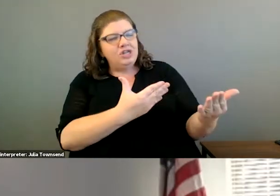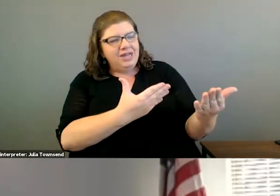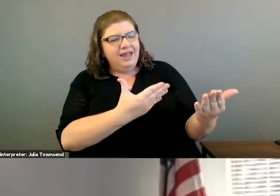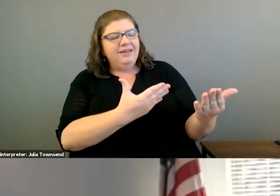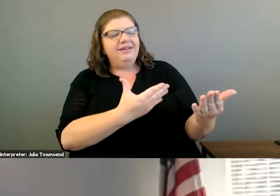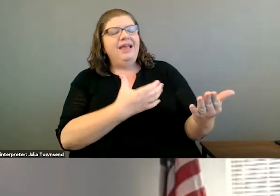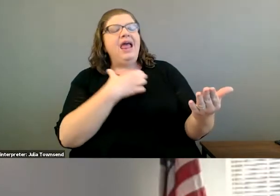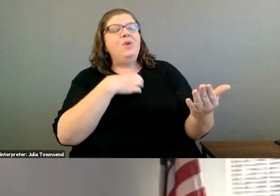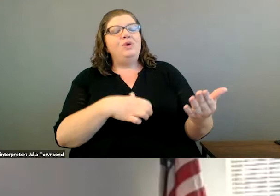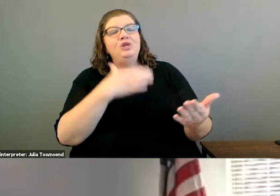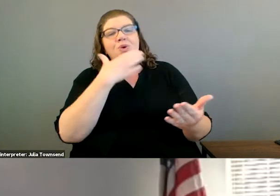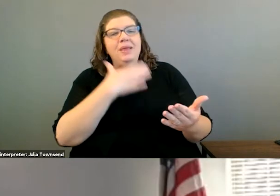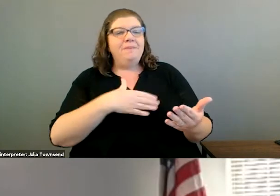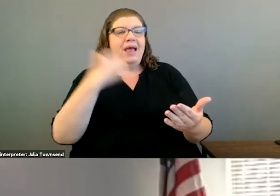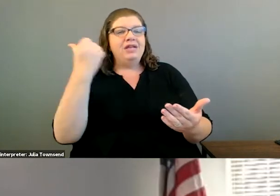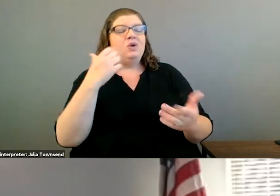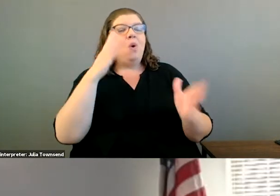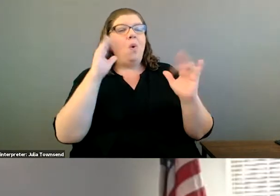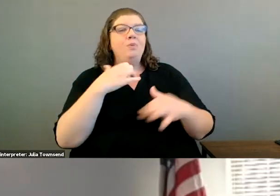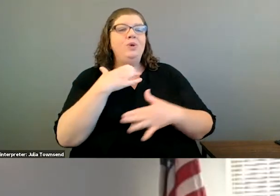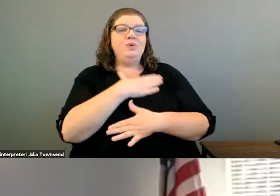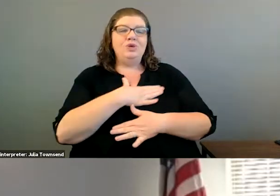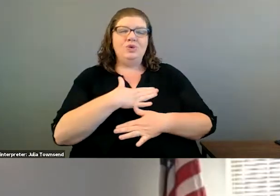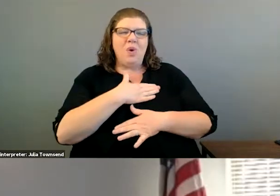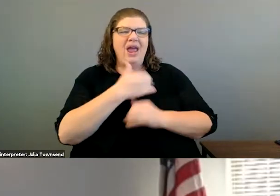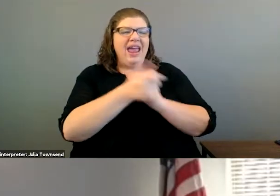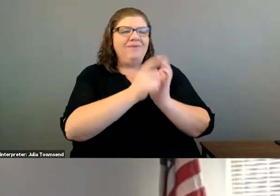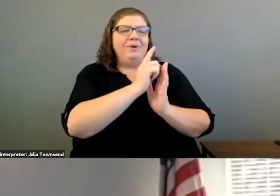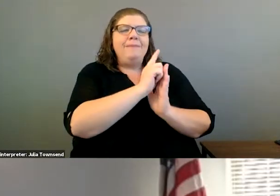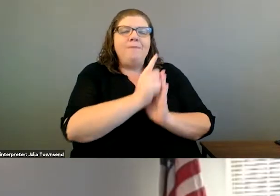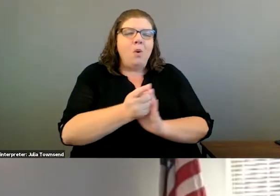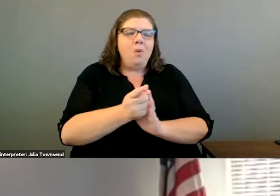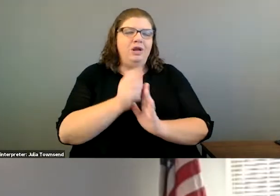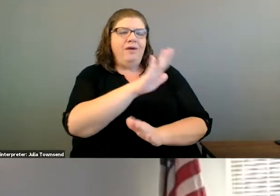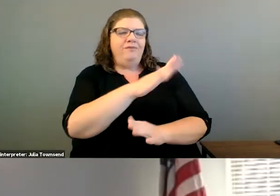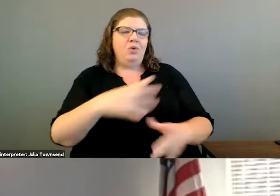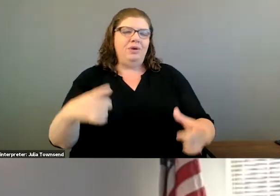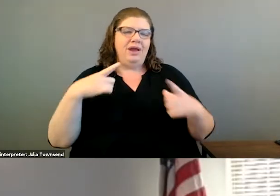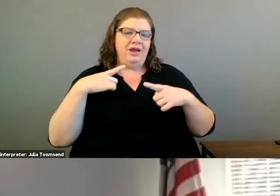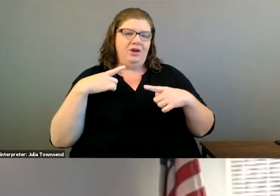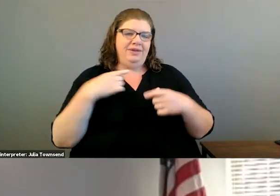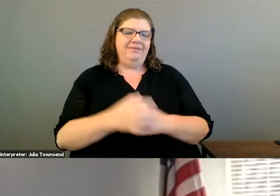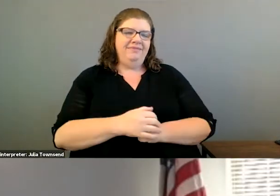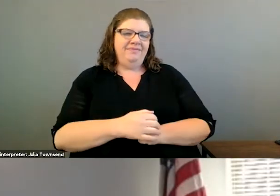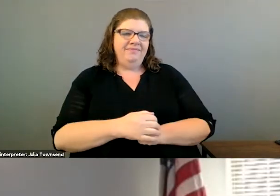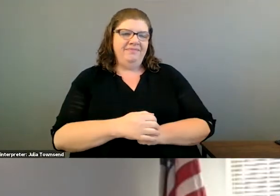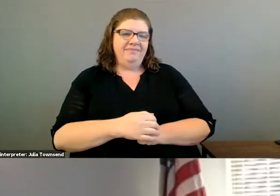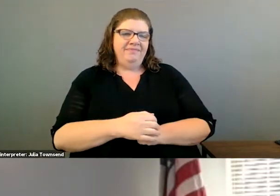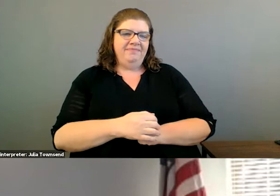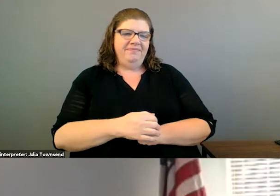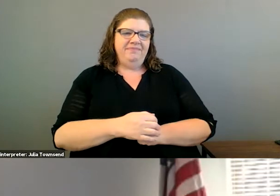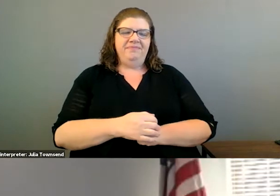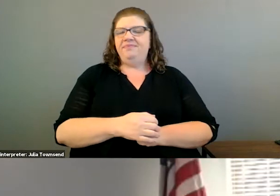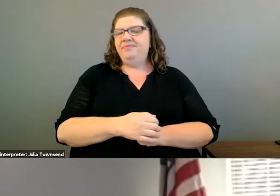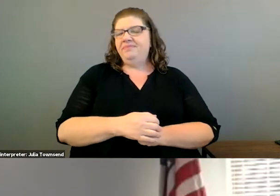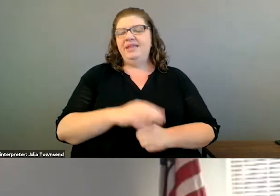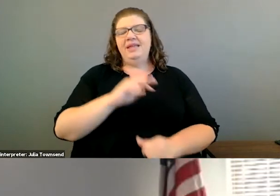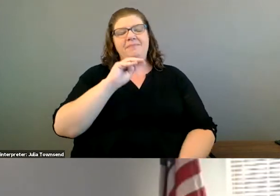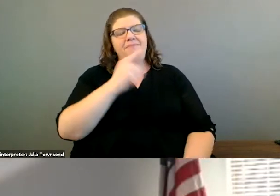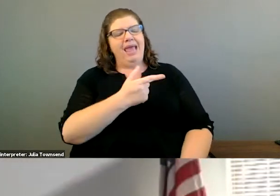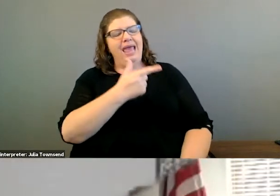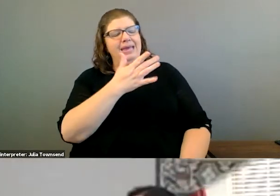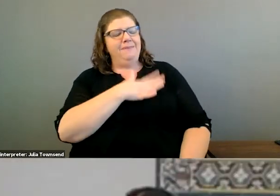you the best. And I hope you enjoy every moment of your retirement. Hey, Meg, my fiscal kindred spirit.